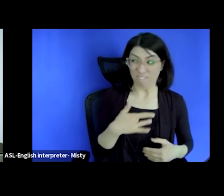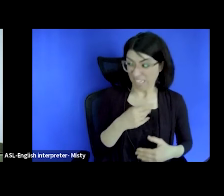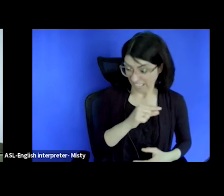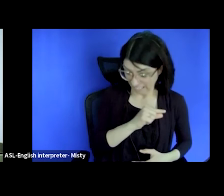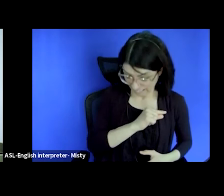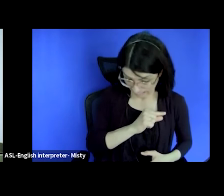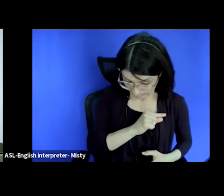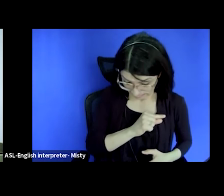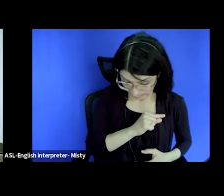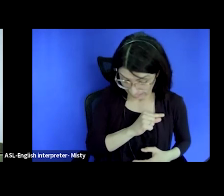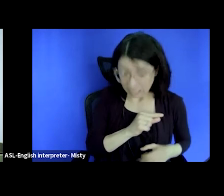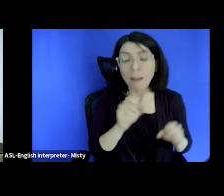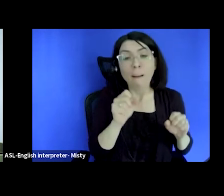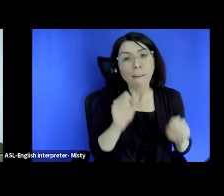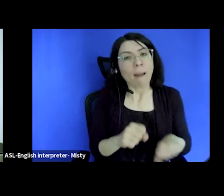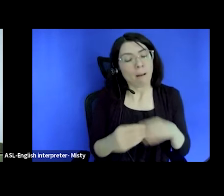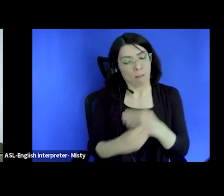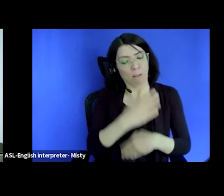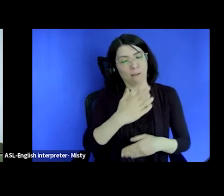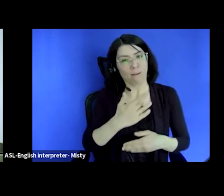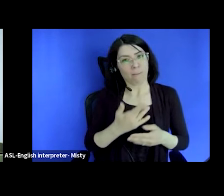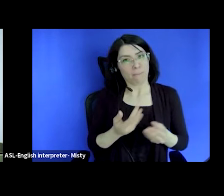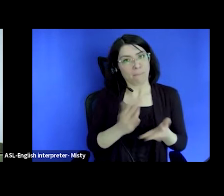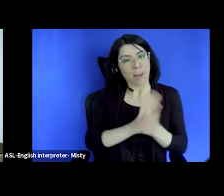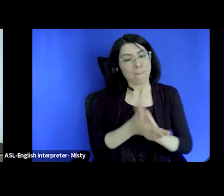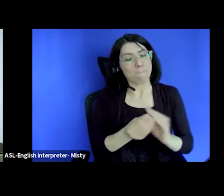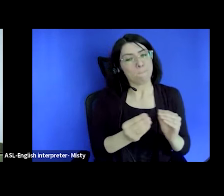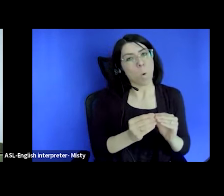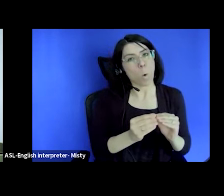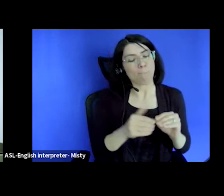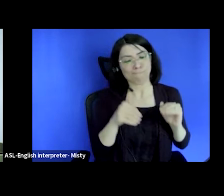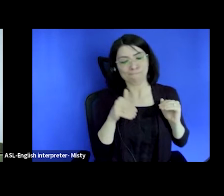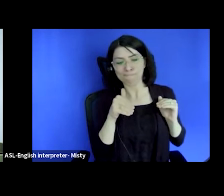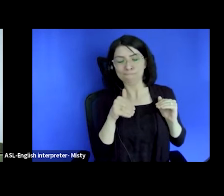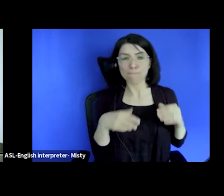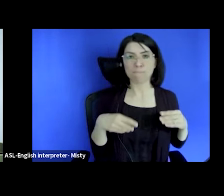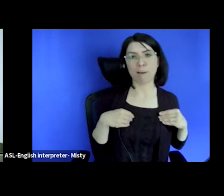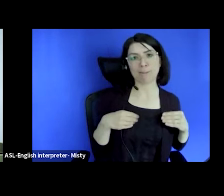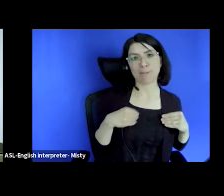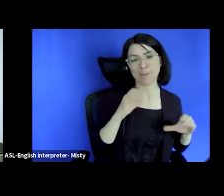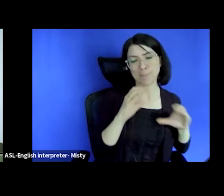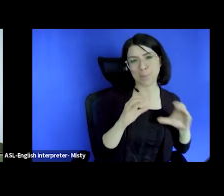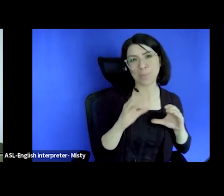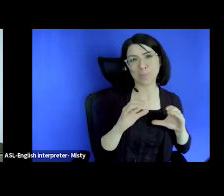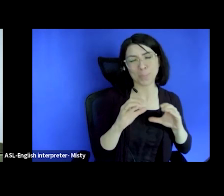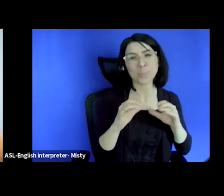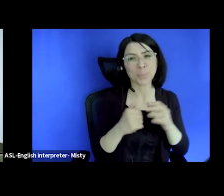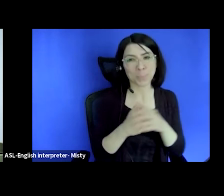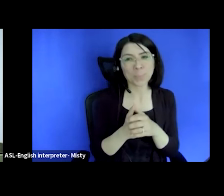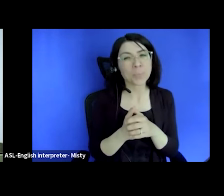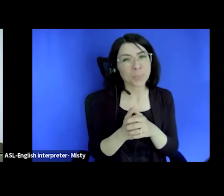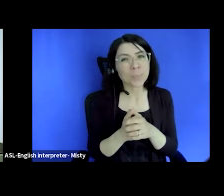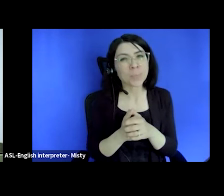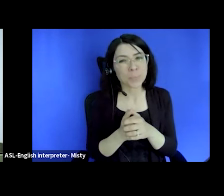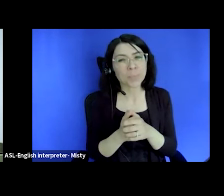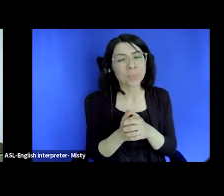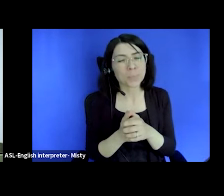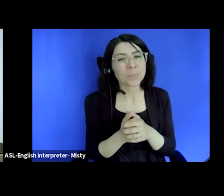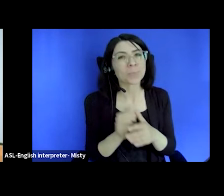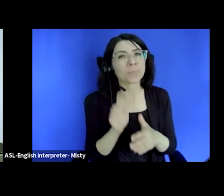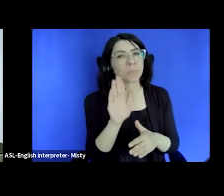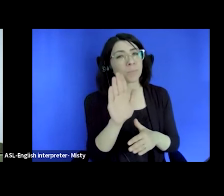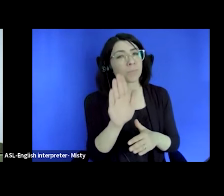style. And I will say that that's the perfect environment to sort of look back into our lives and